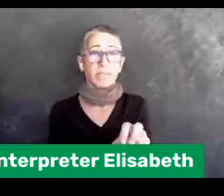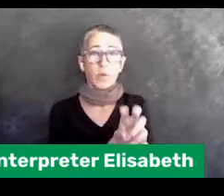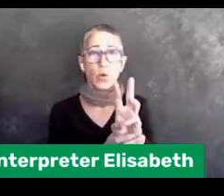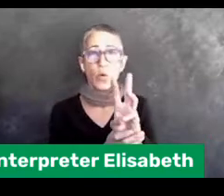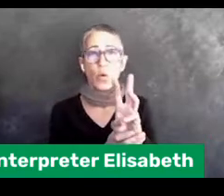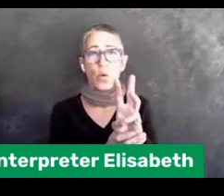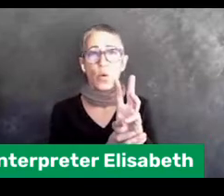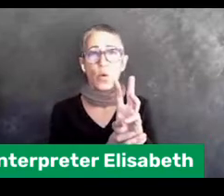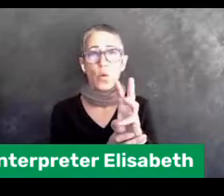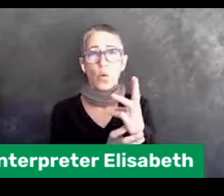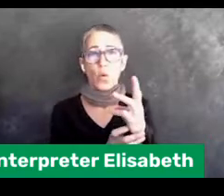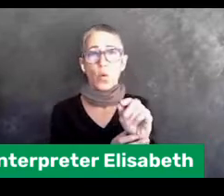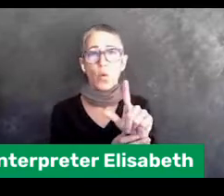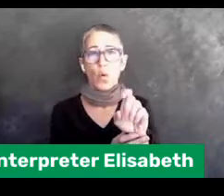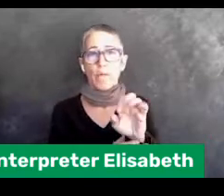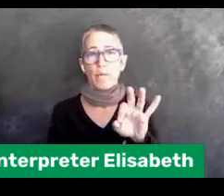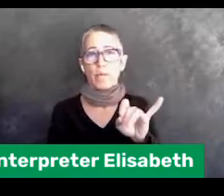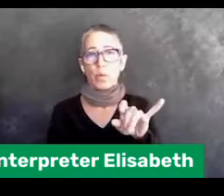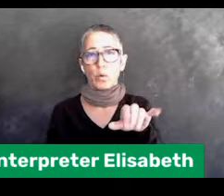foods that I need.